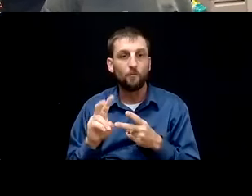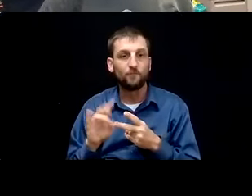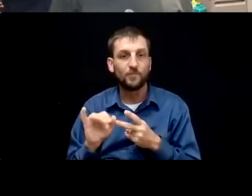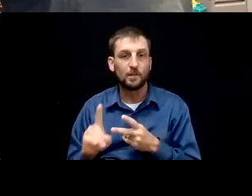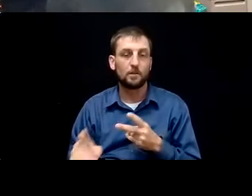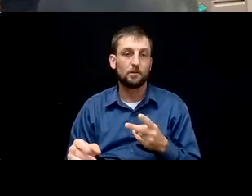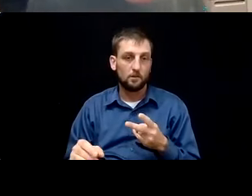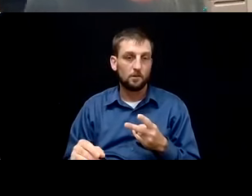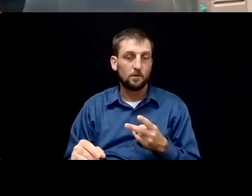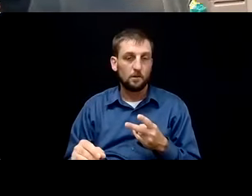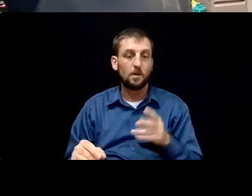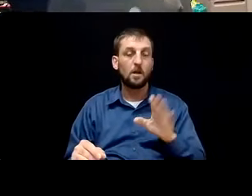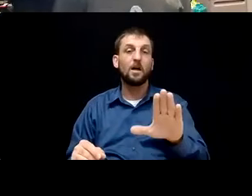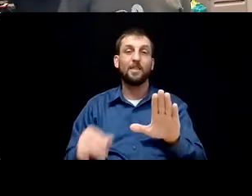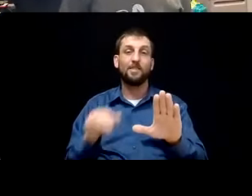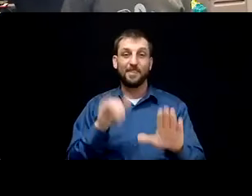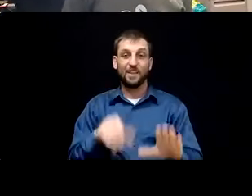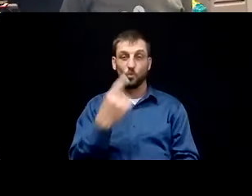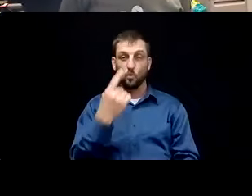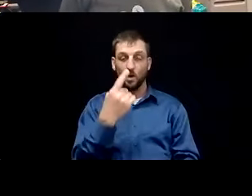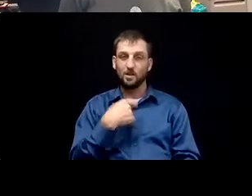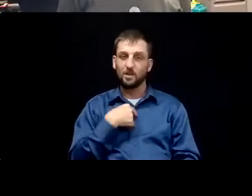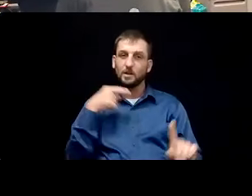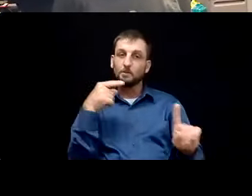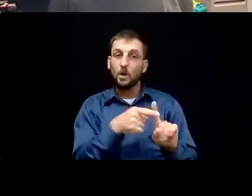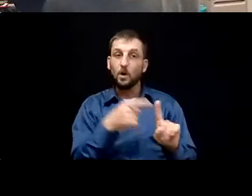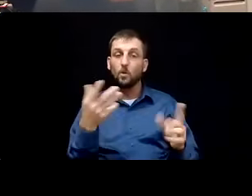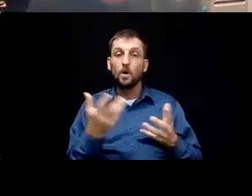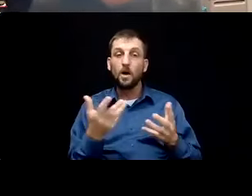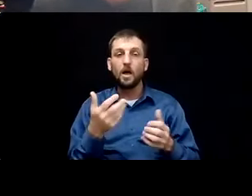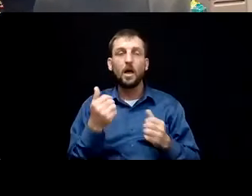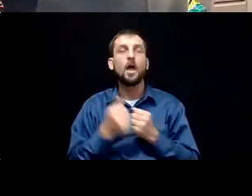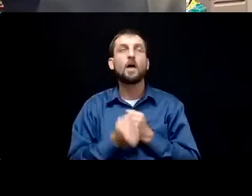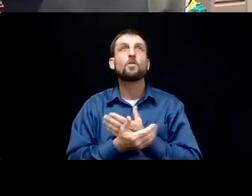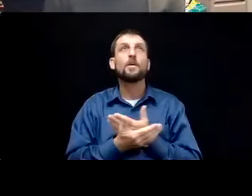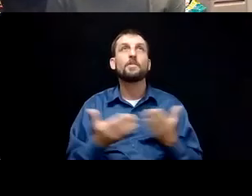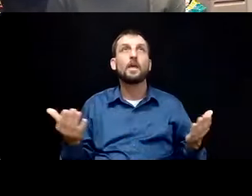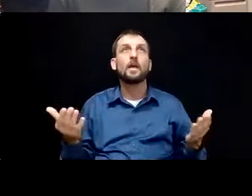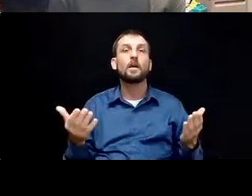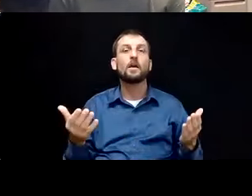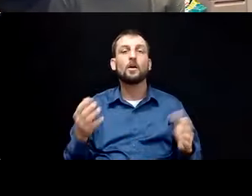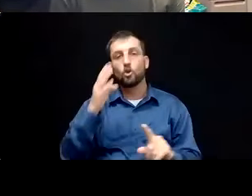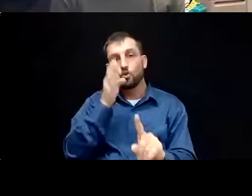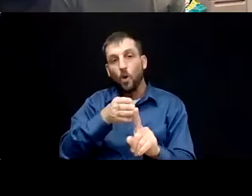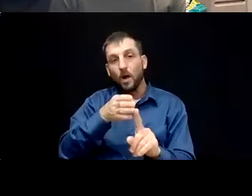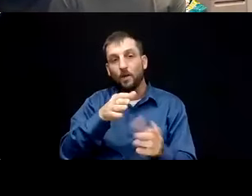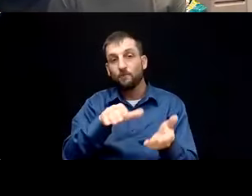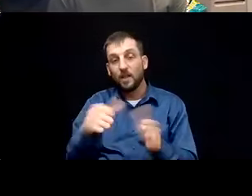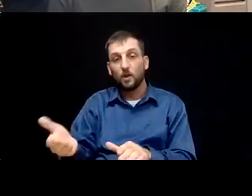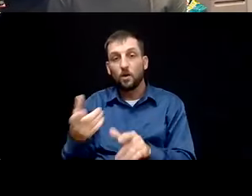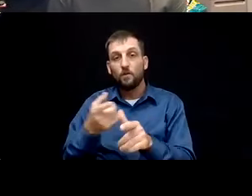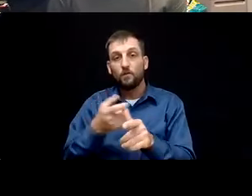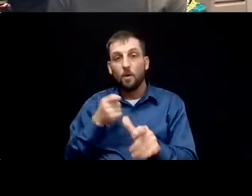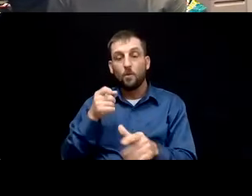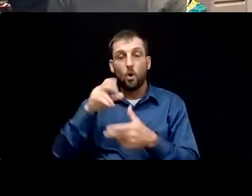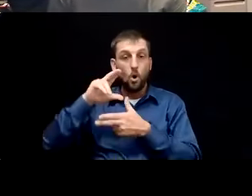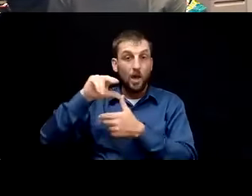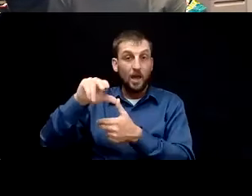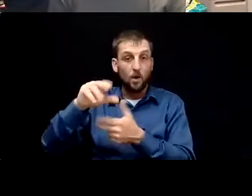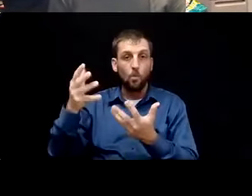Really what I want to highlight on this slide is, out of everything, the direct fatalities that come from a hurricane storm surge is